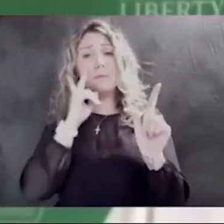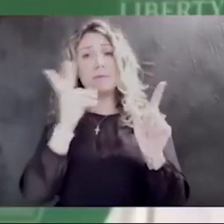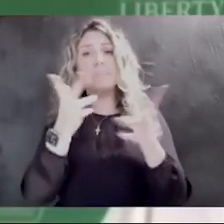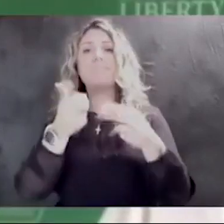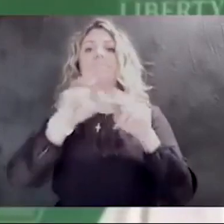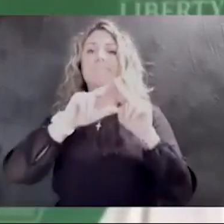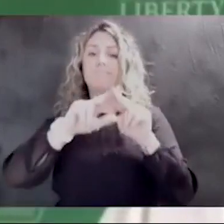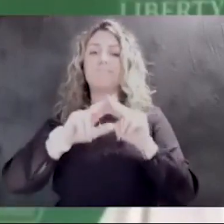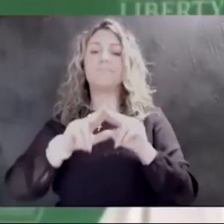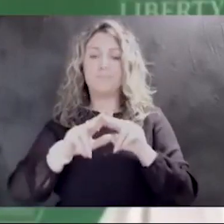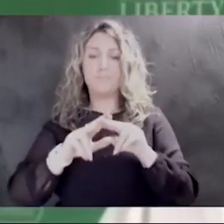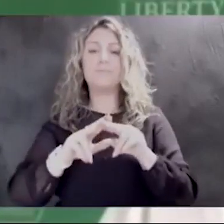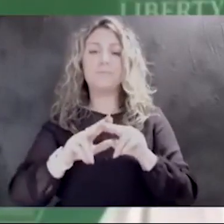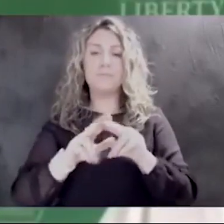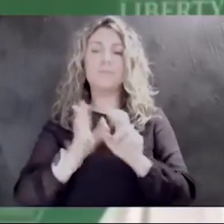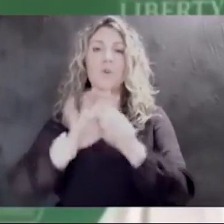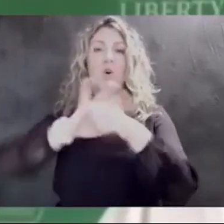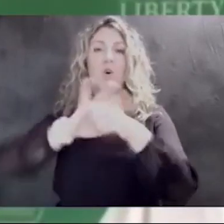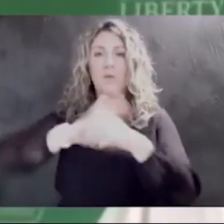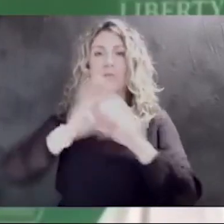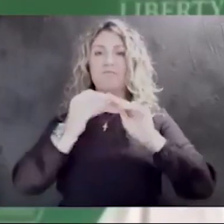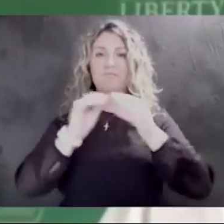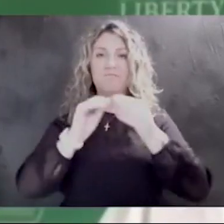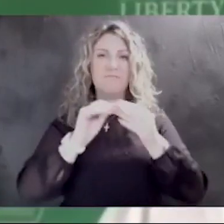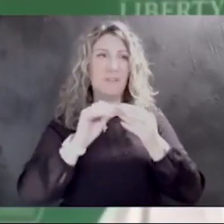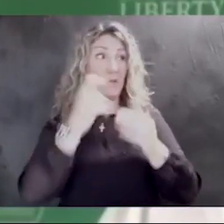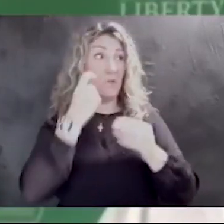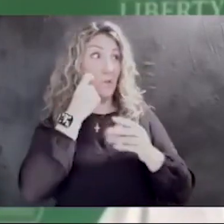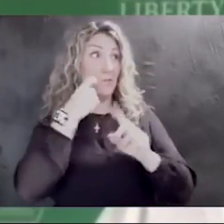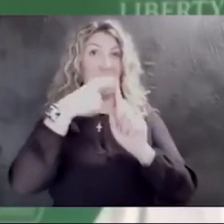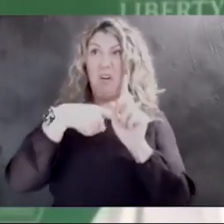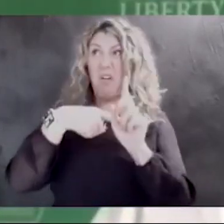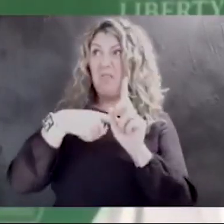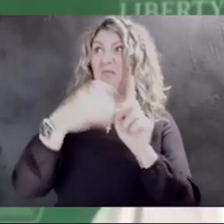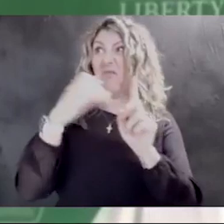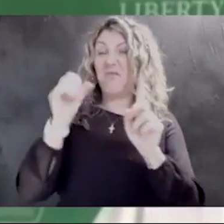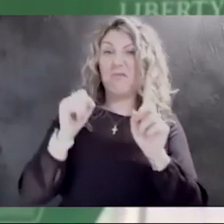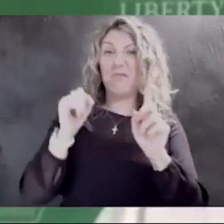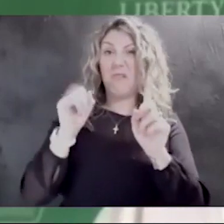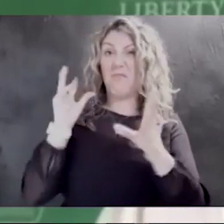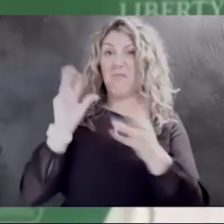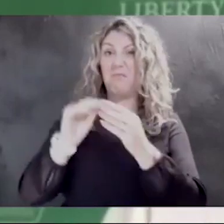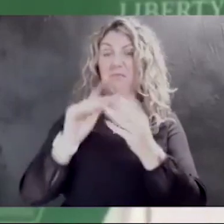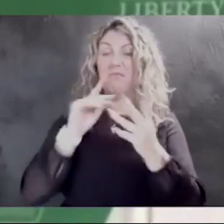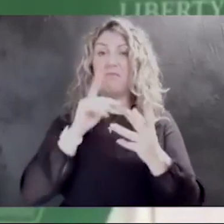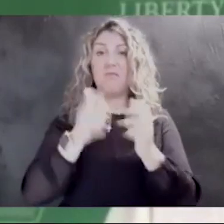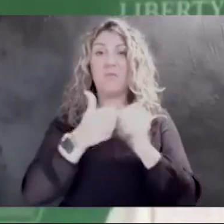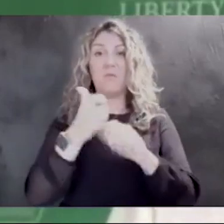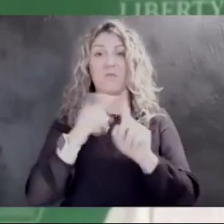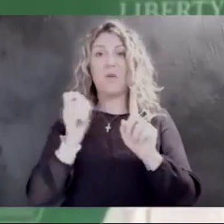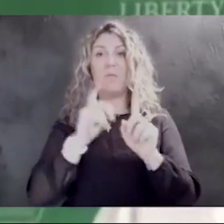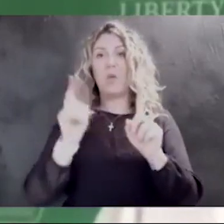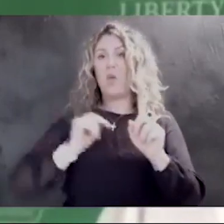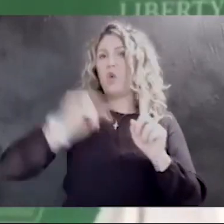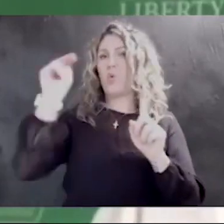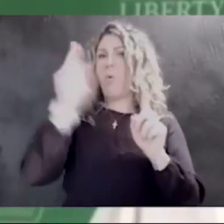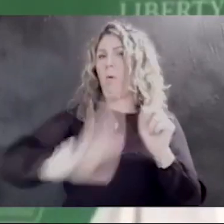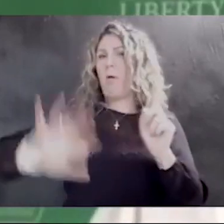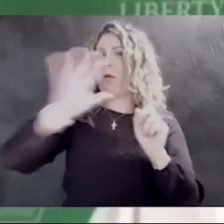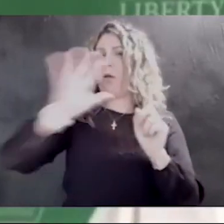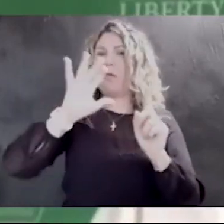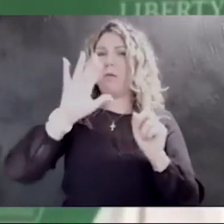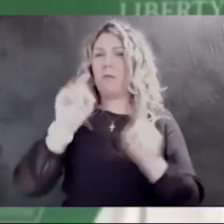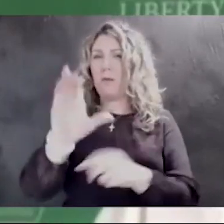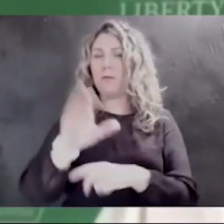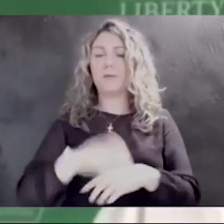in COVID volume for the past month or so from mostly coming from up north here. Currently,